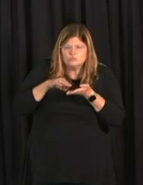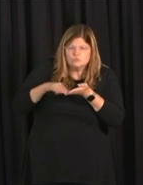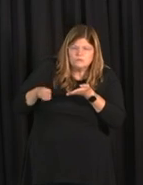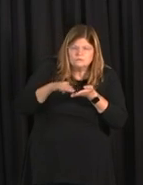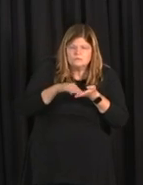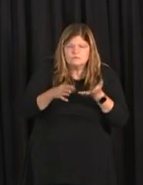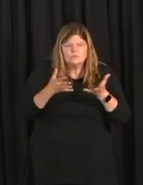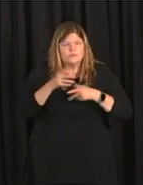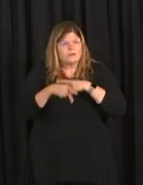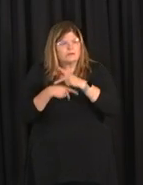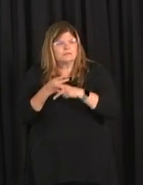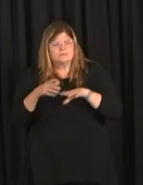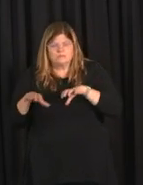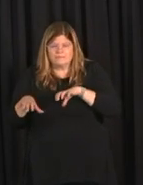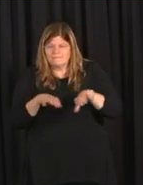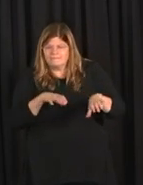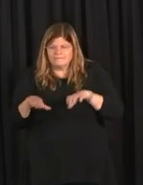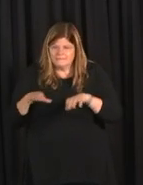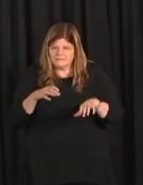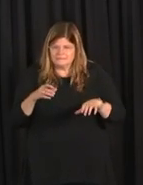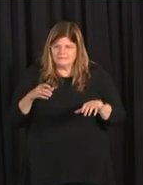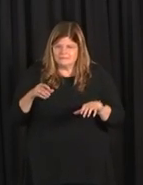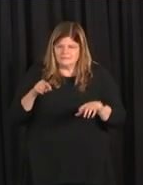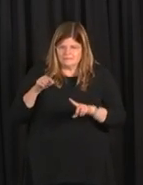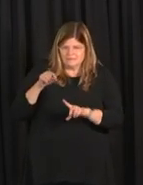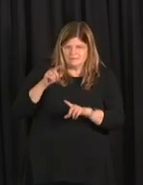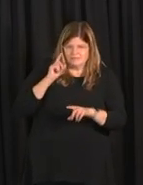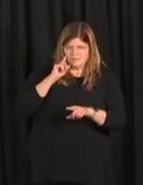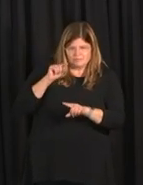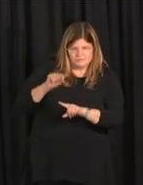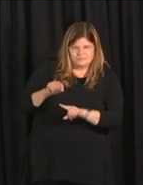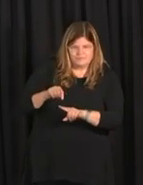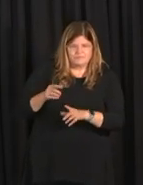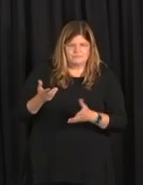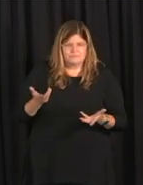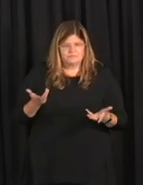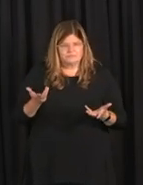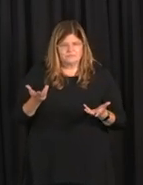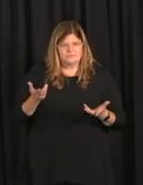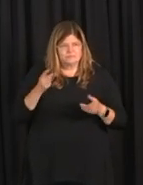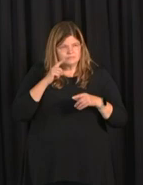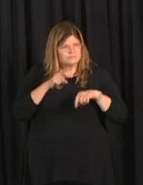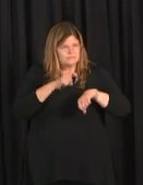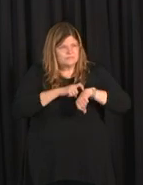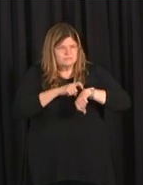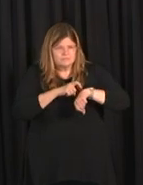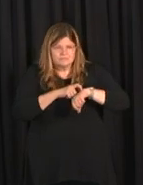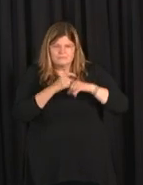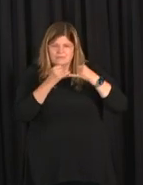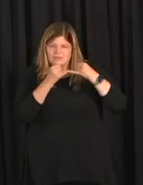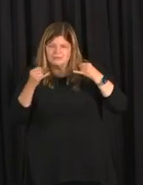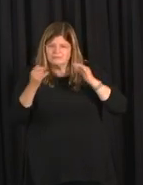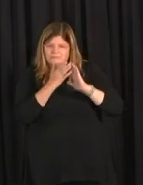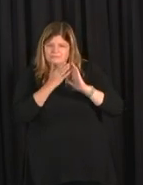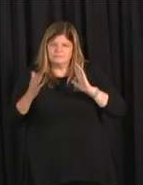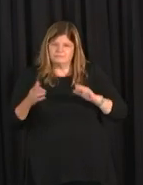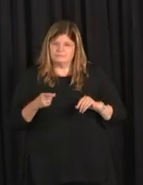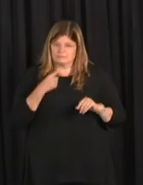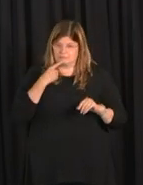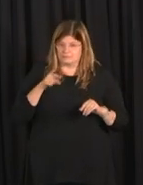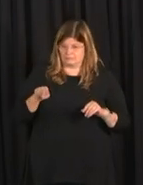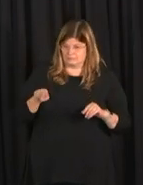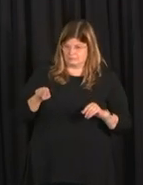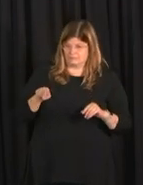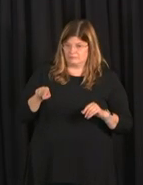and what types of activities that you're at least considering and what there might be a timeline for those? I think that,